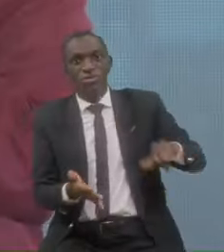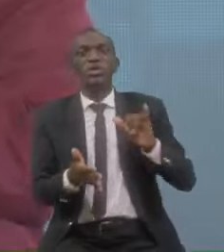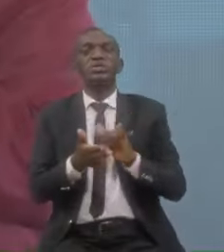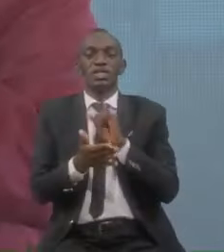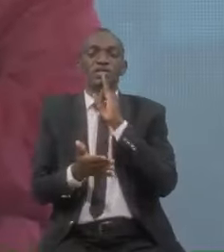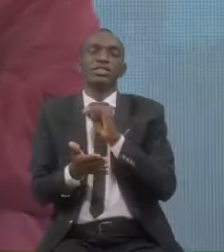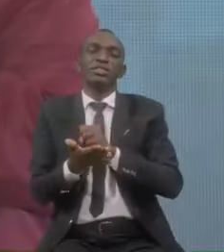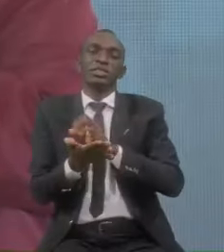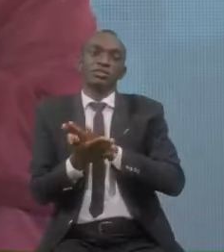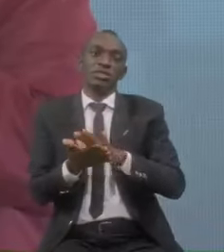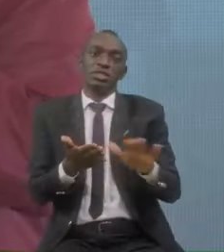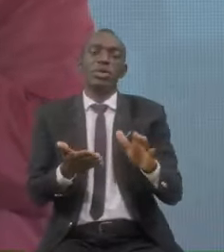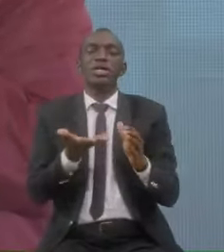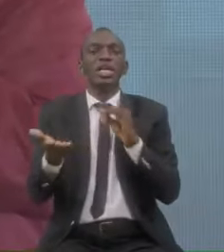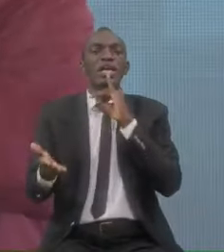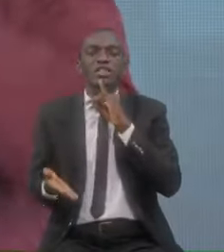depravity deep